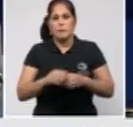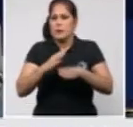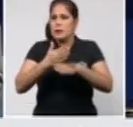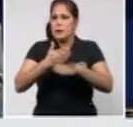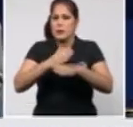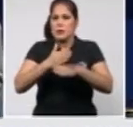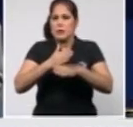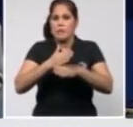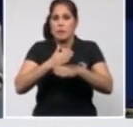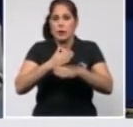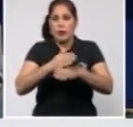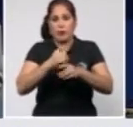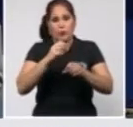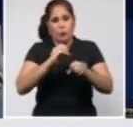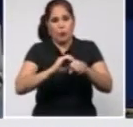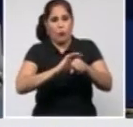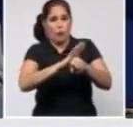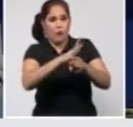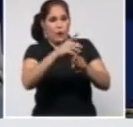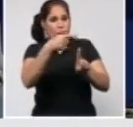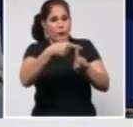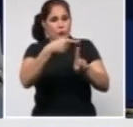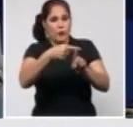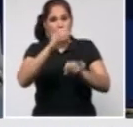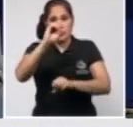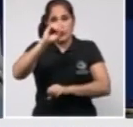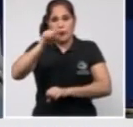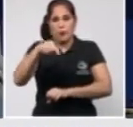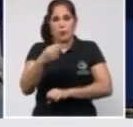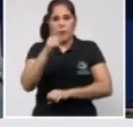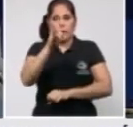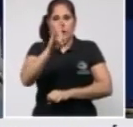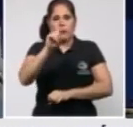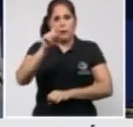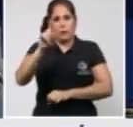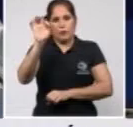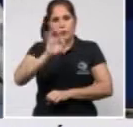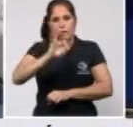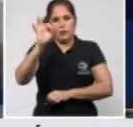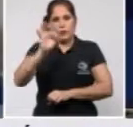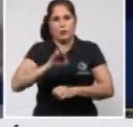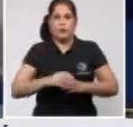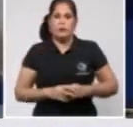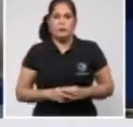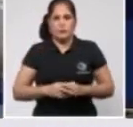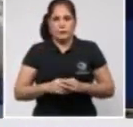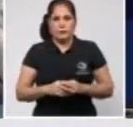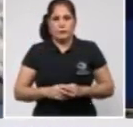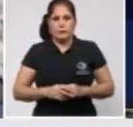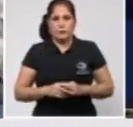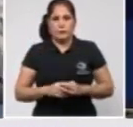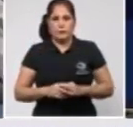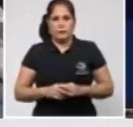5,597, or 0.91% of people, have tested positive for the